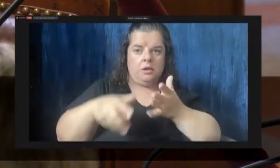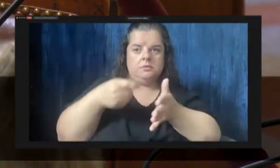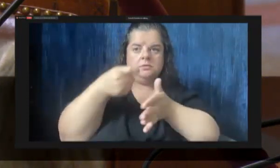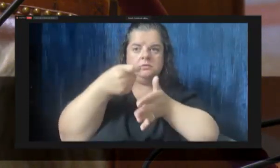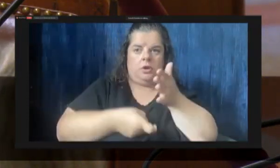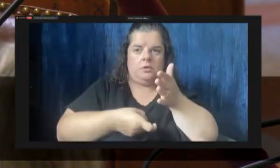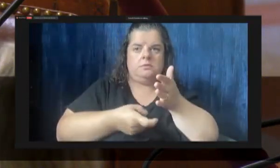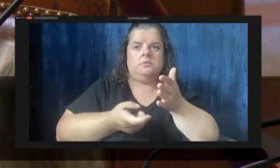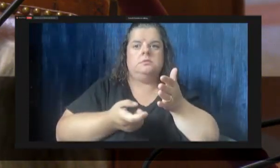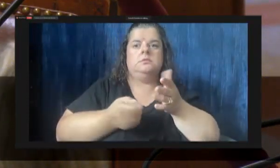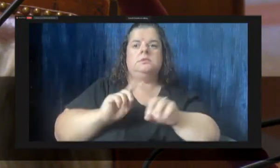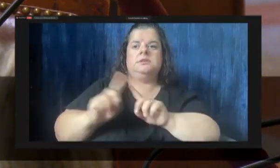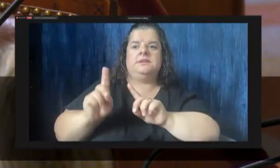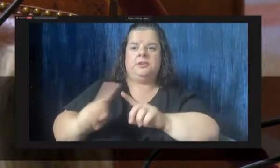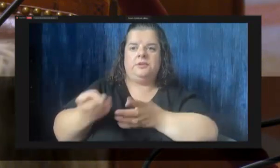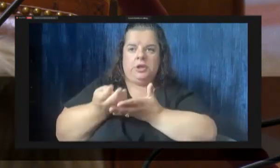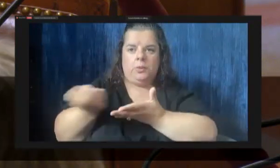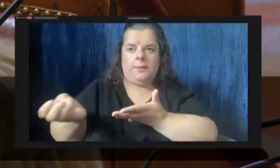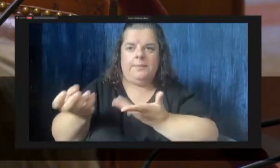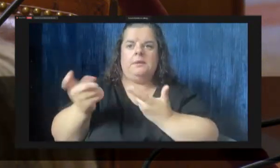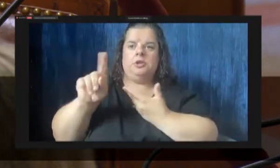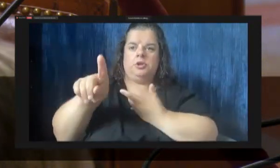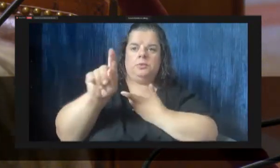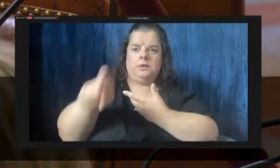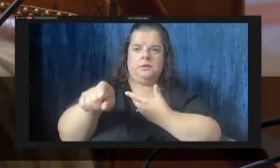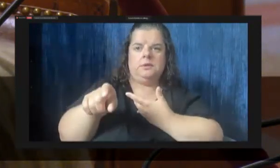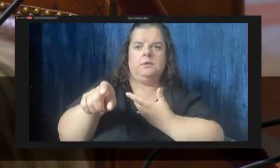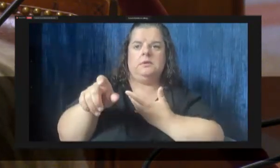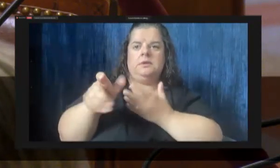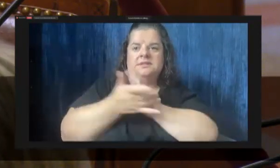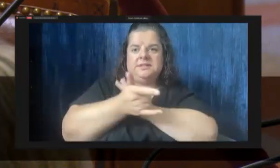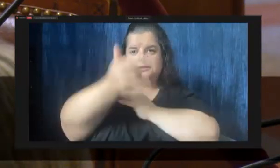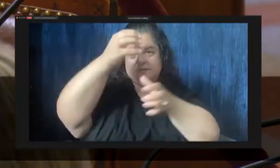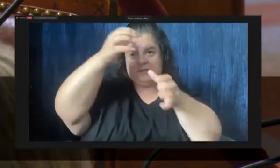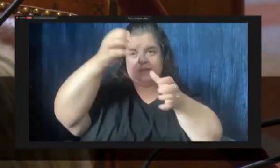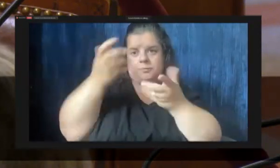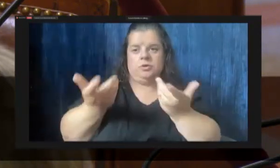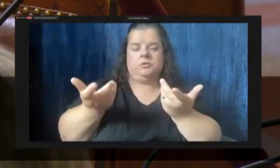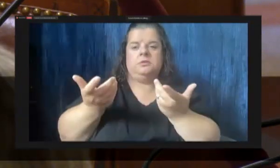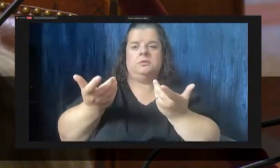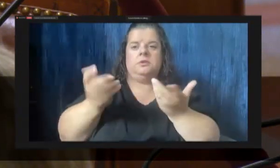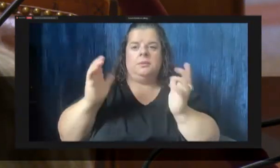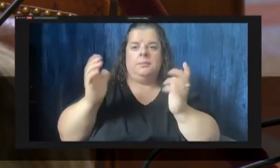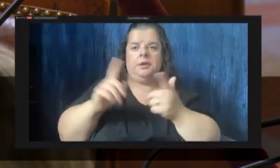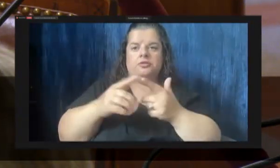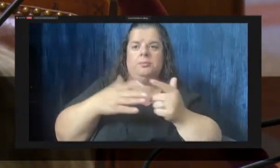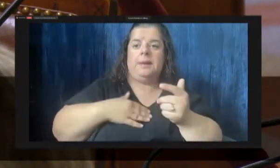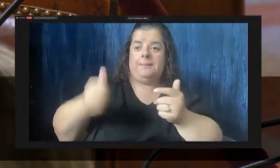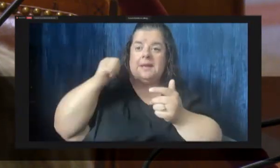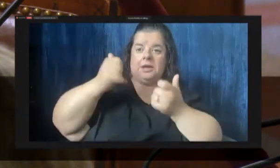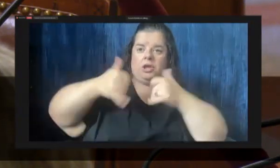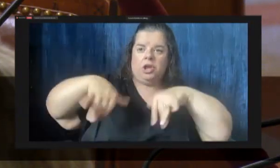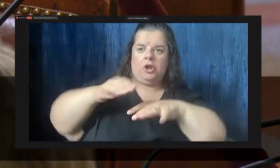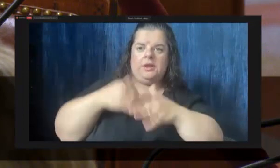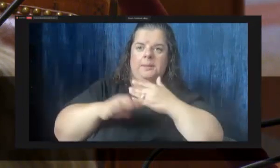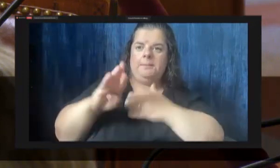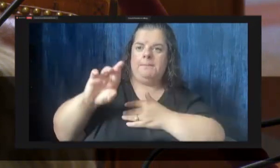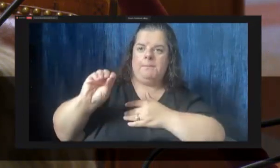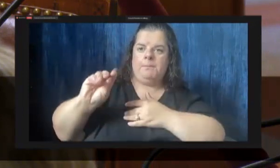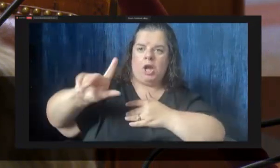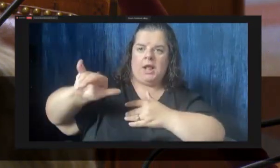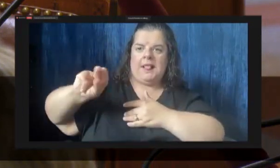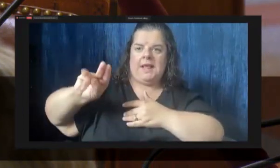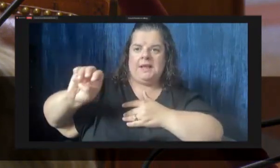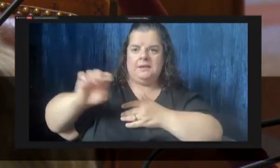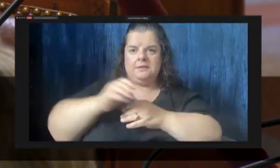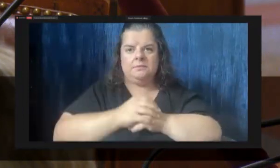different equipment that you need and the experts that you need and things like that versus if you're going to be like in my backyard in Brookline, for example. Yeah. You live in Brookline?